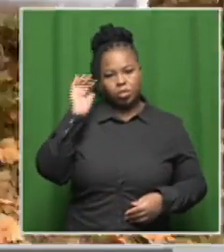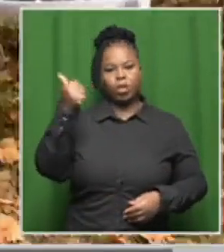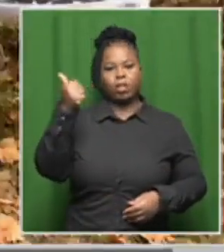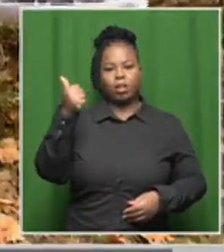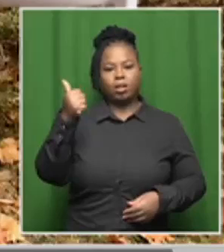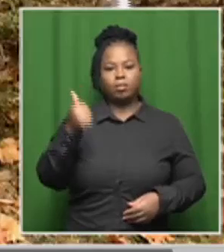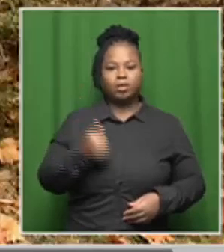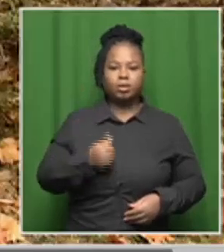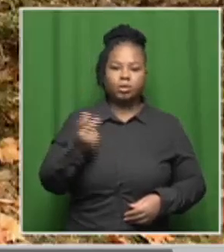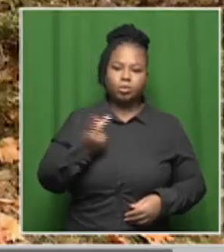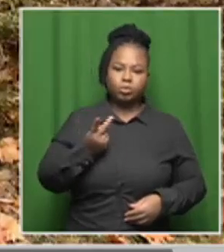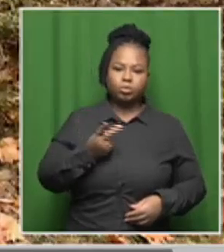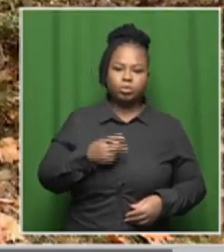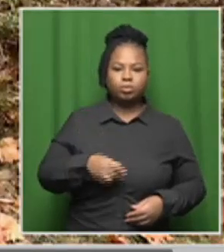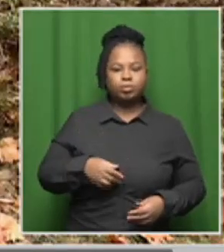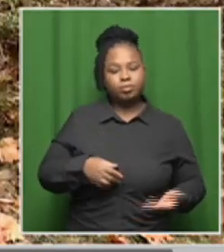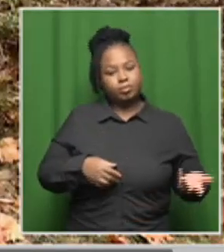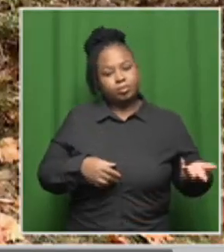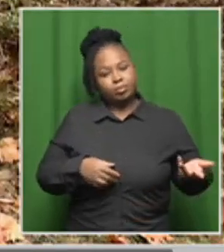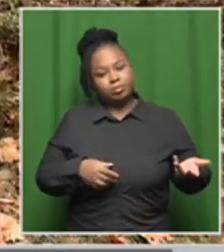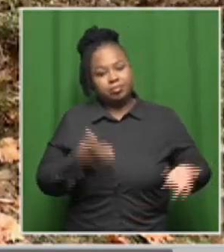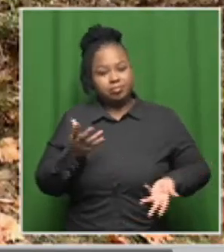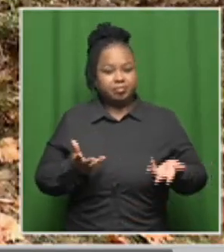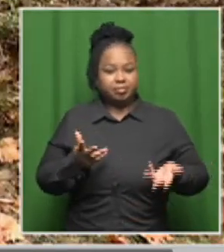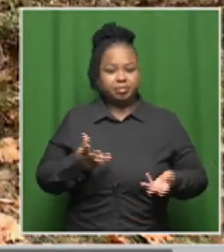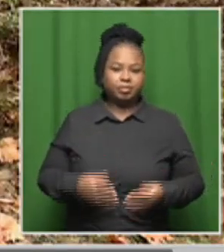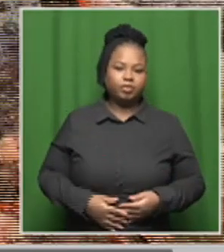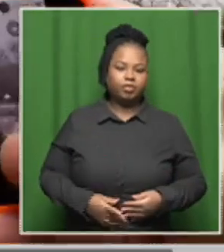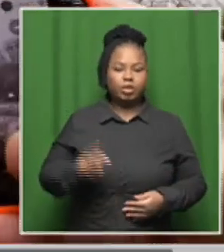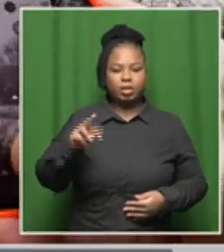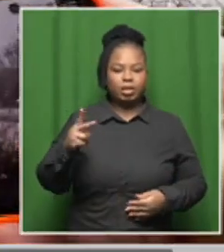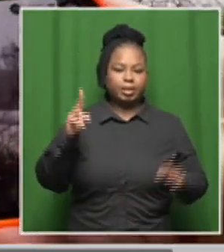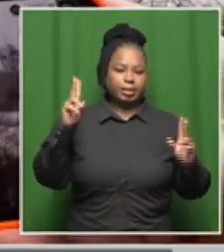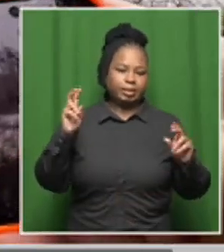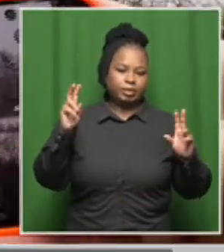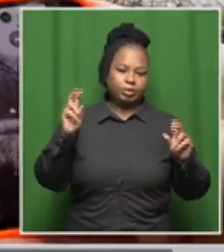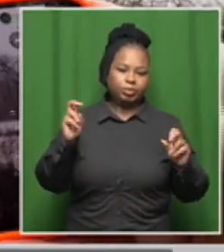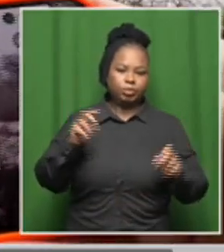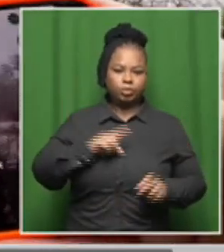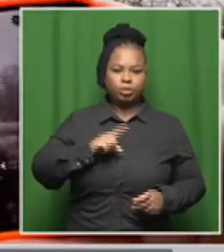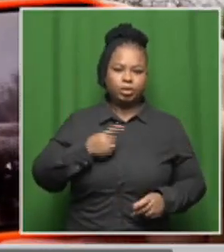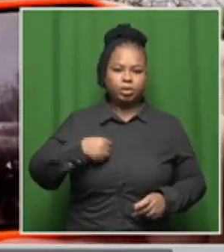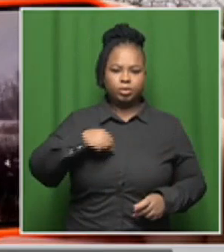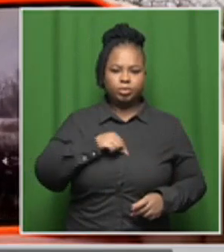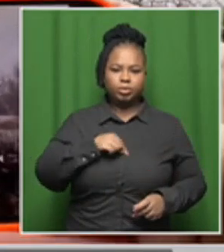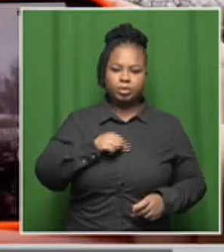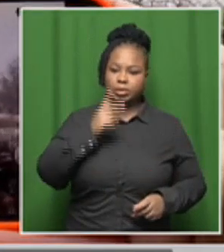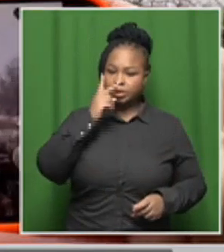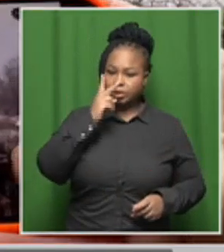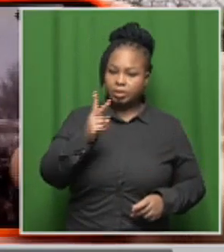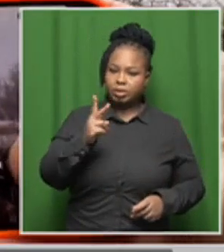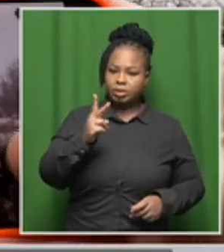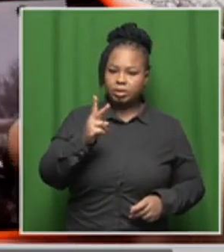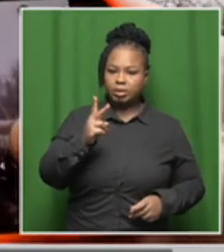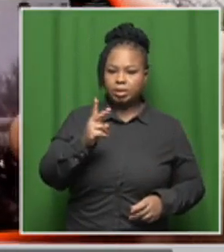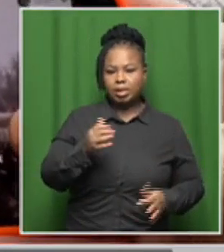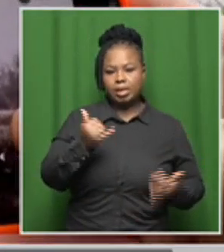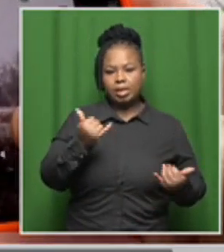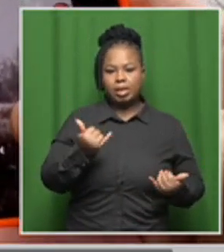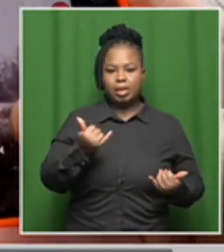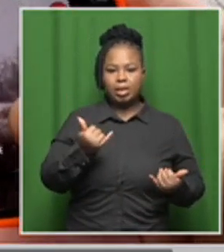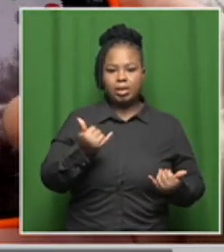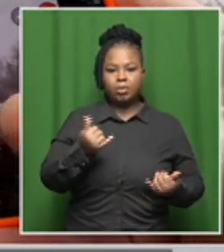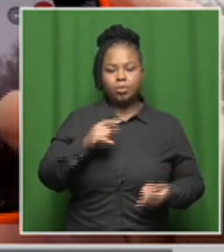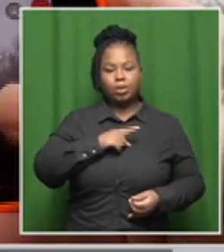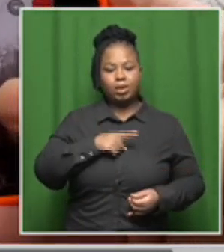and again, I maybe touching on another issue, because we are seeing these drones, I mean, from being these